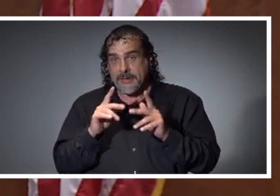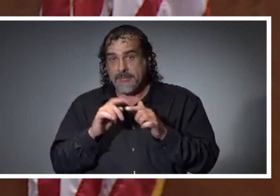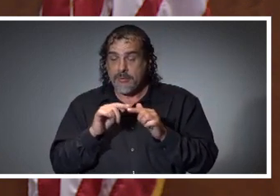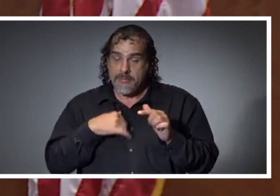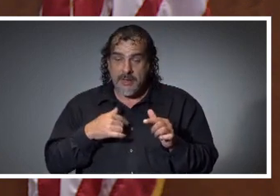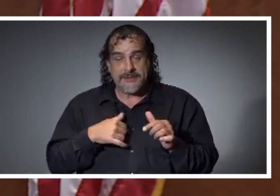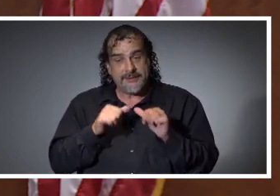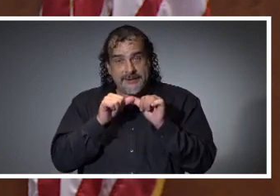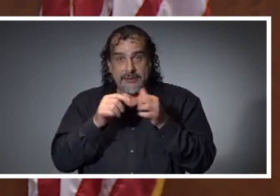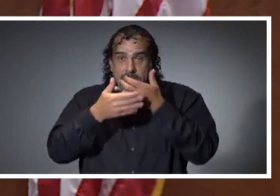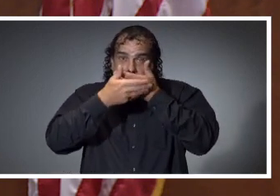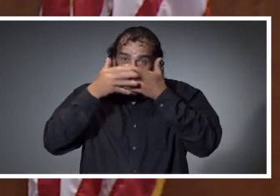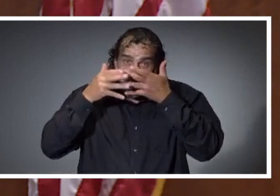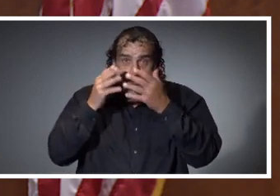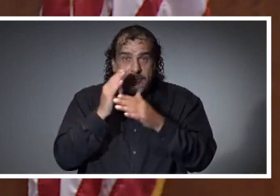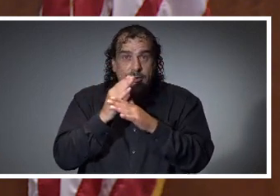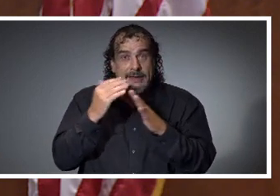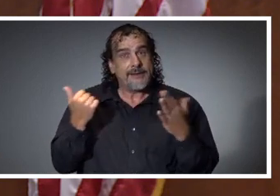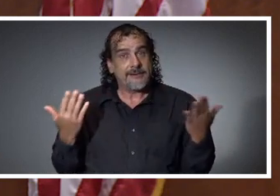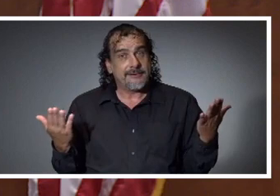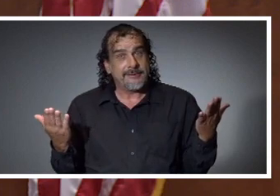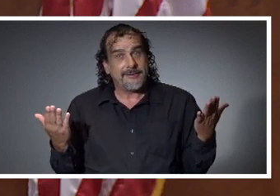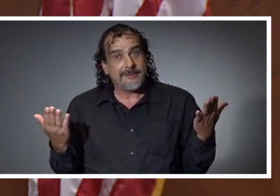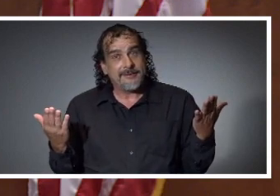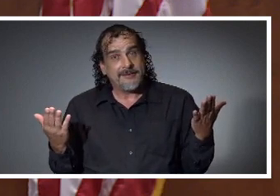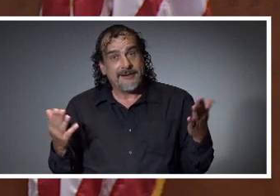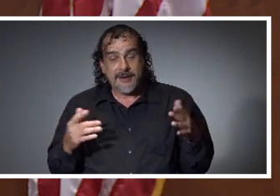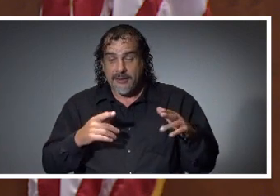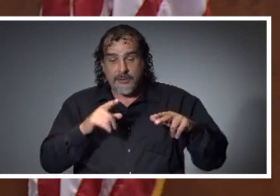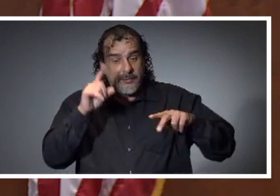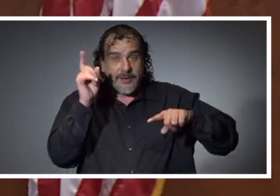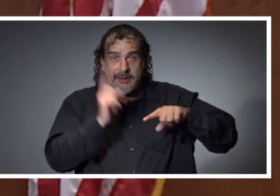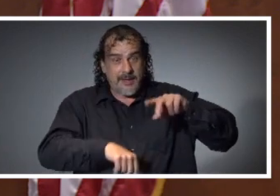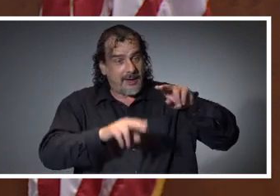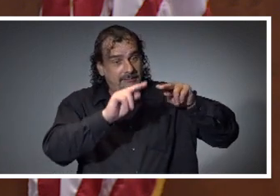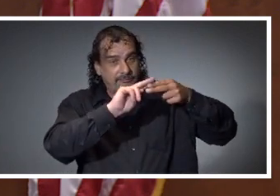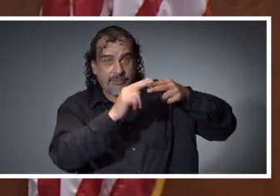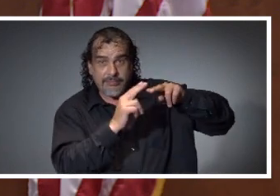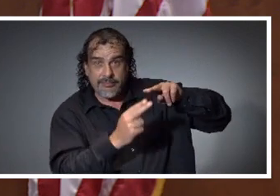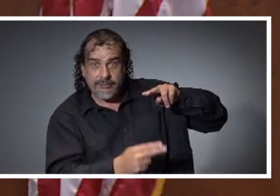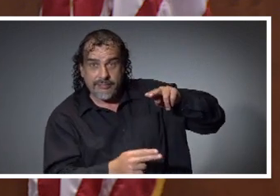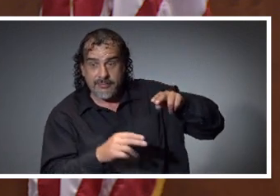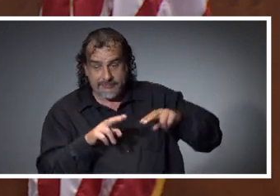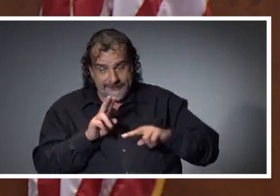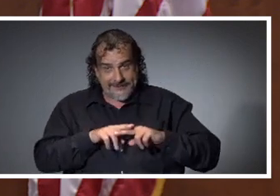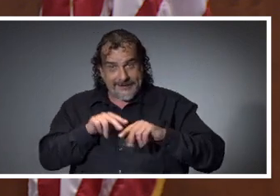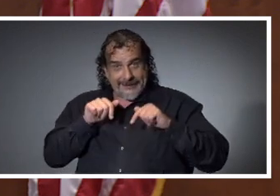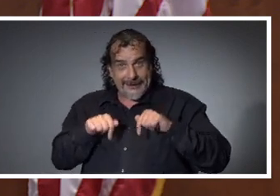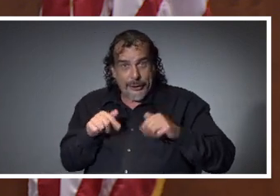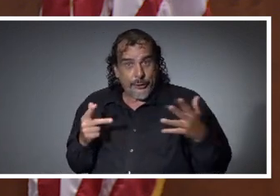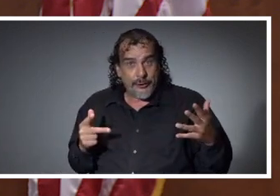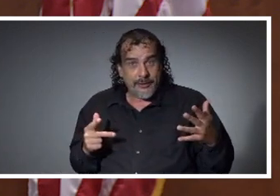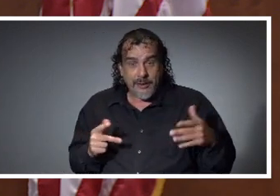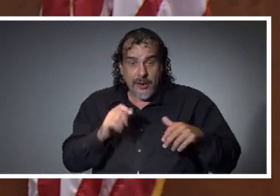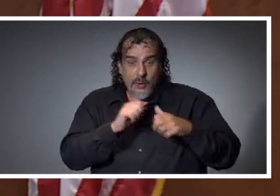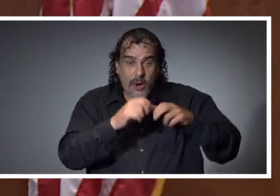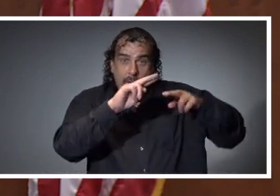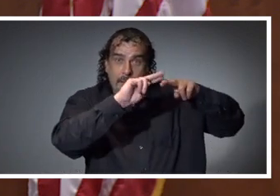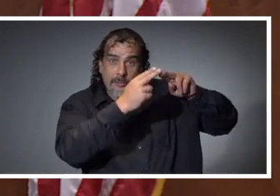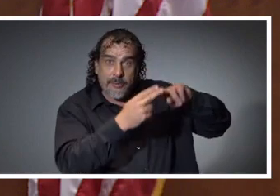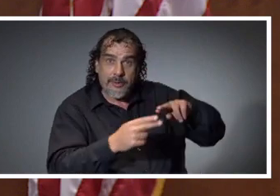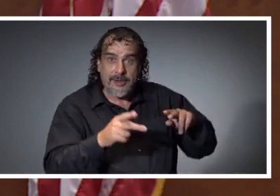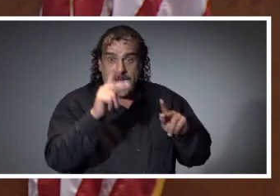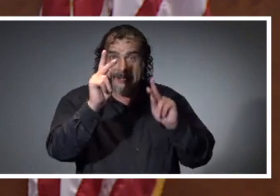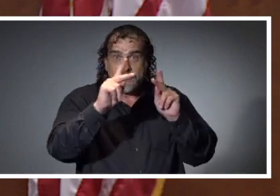the numbers down. We're not going to continue to drive the numbers down sitting at this table. What's going to drive the numbers down is the people that are